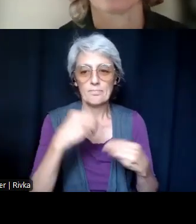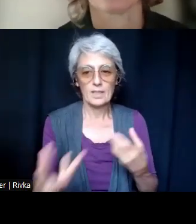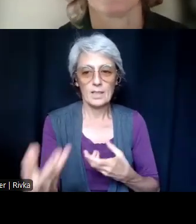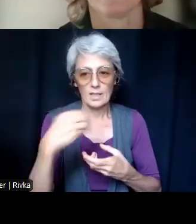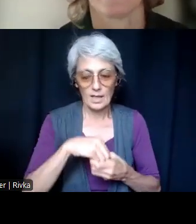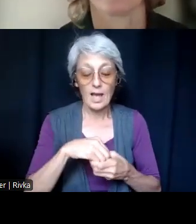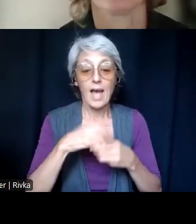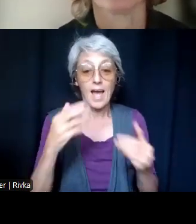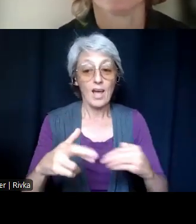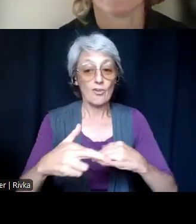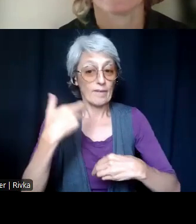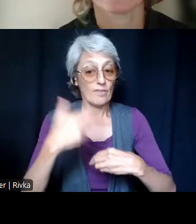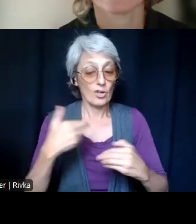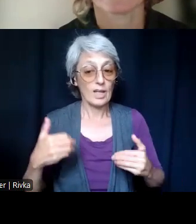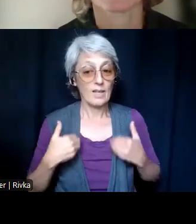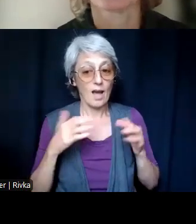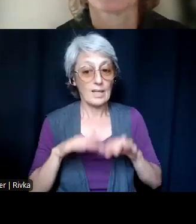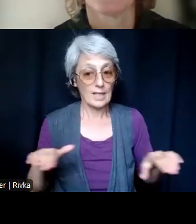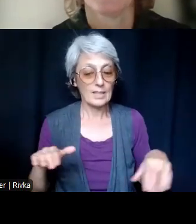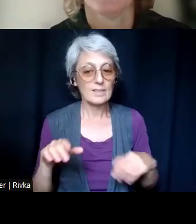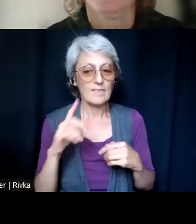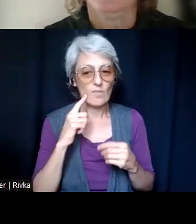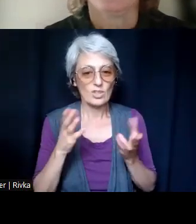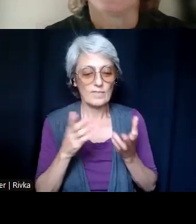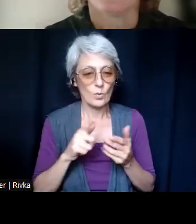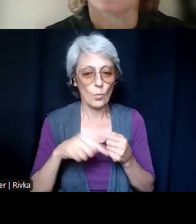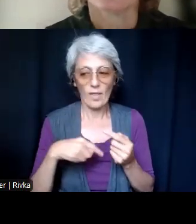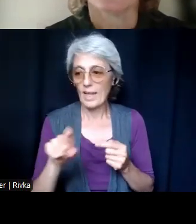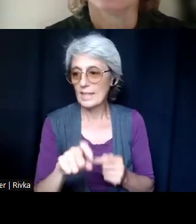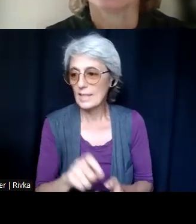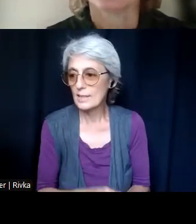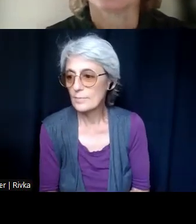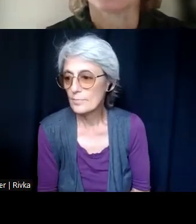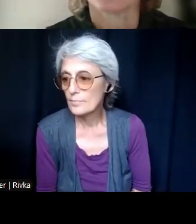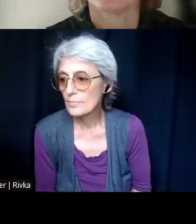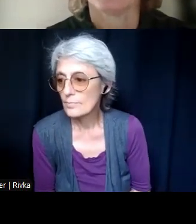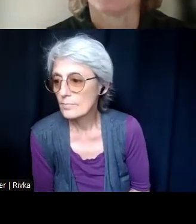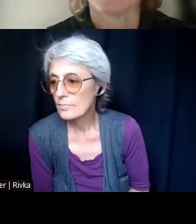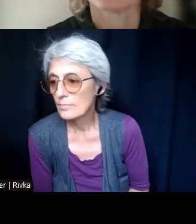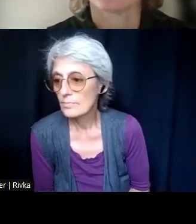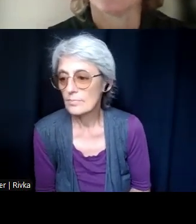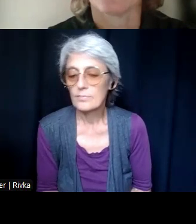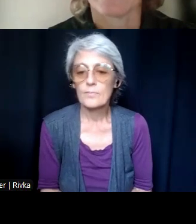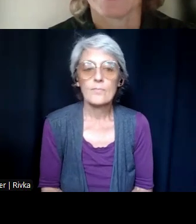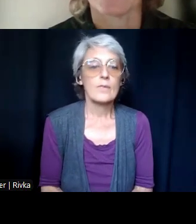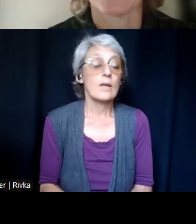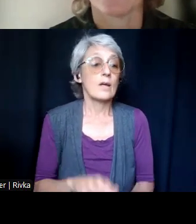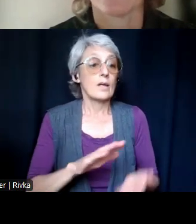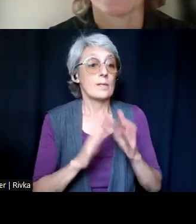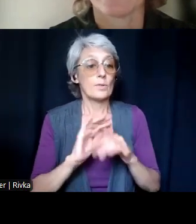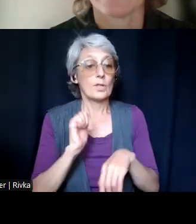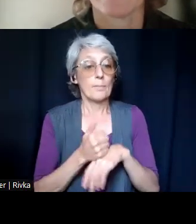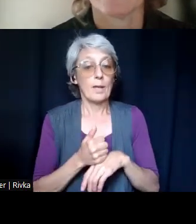youth when they needed the services. And then also introduced the community-based care coordination